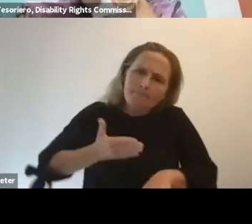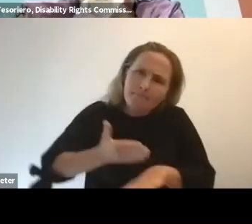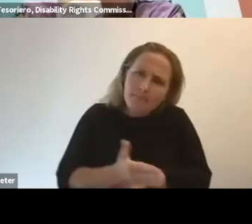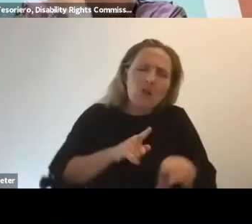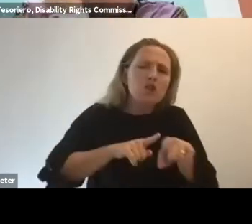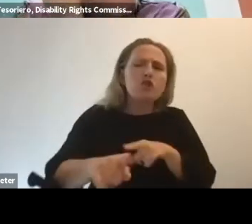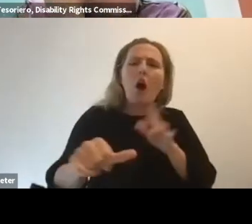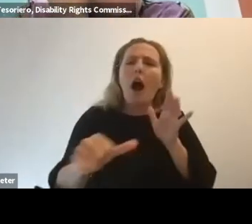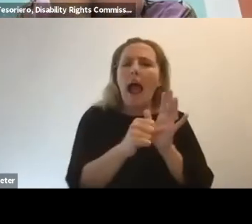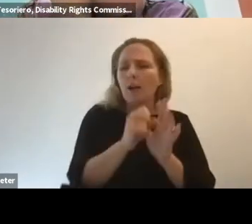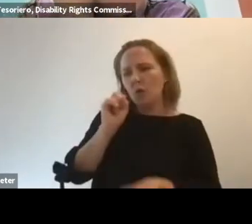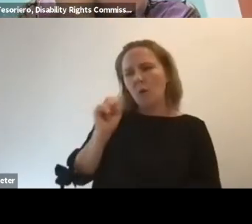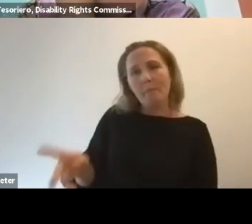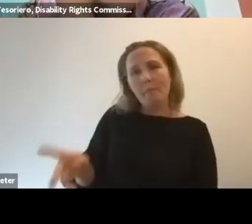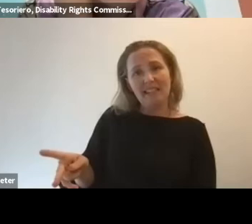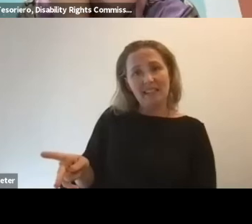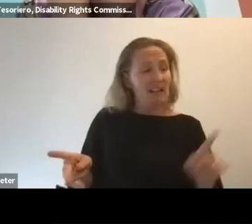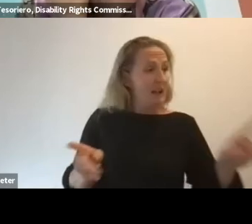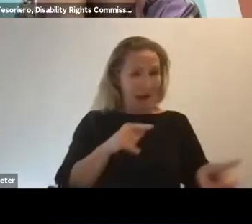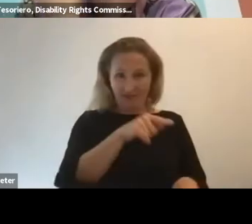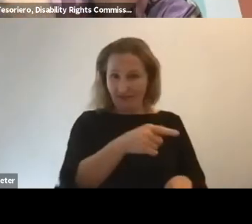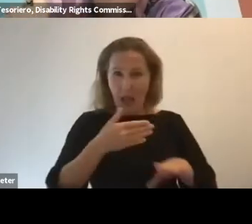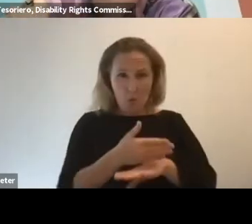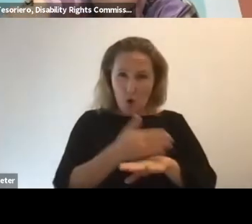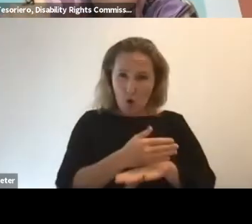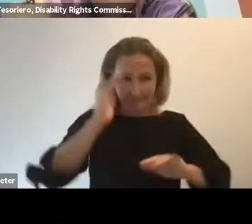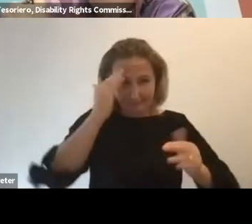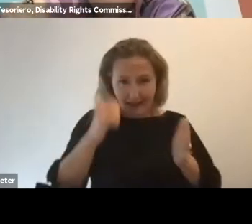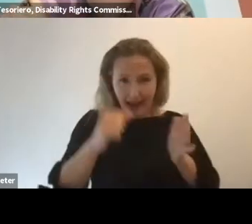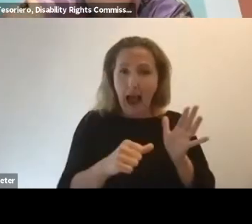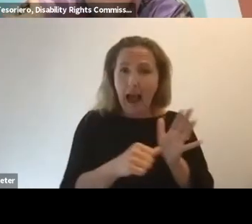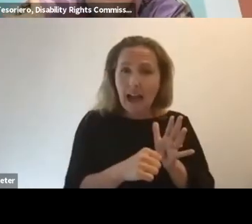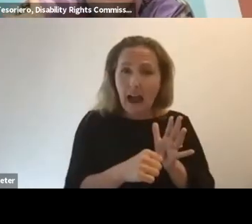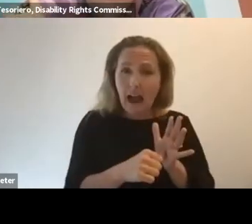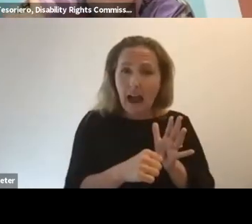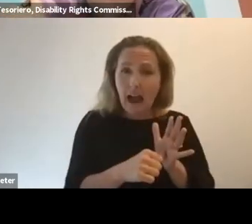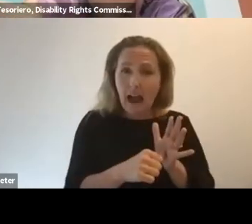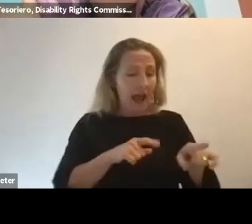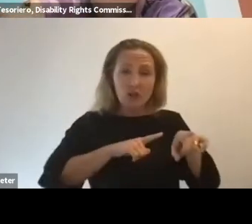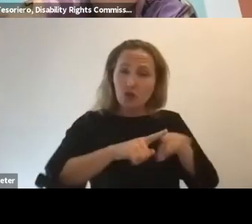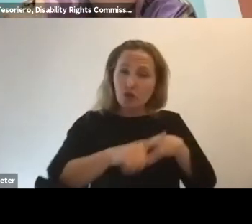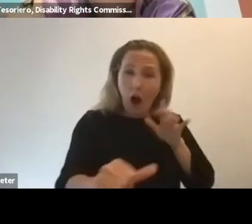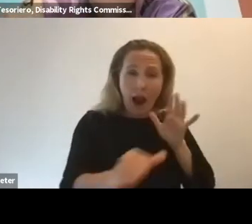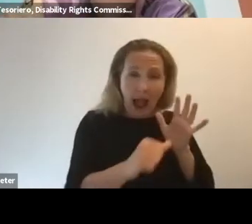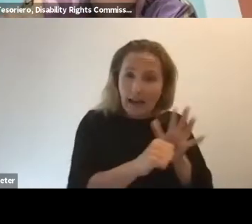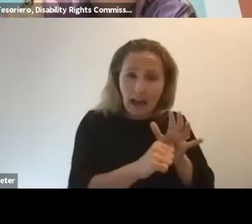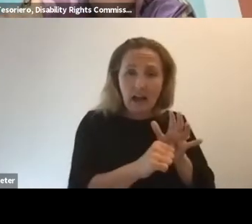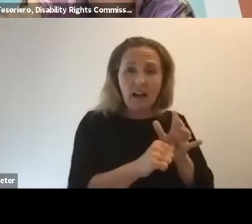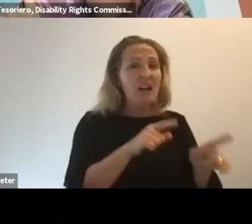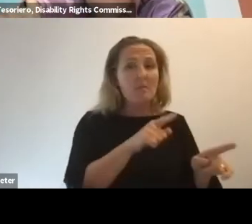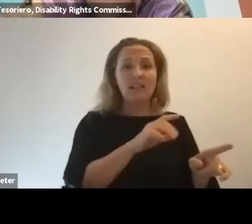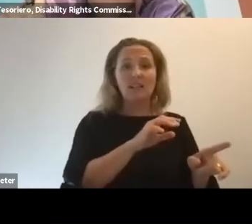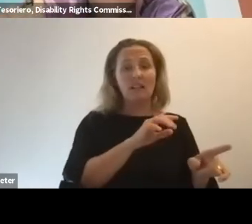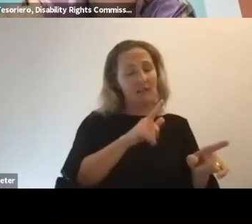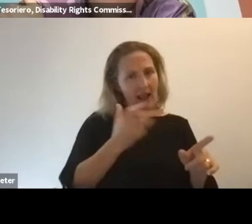even though they work much harder and they, you know, will try much harder than my sons. My sons will